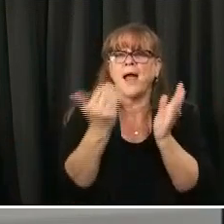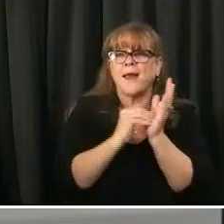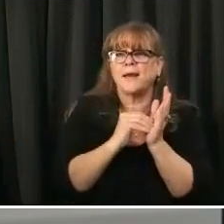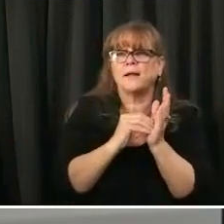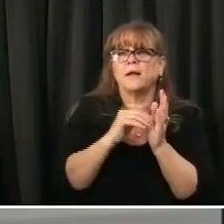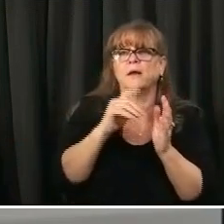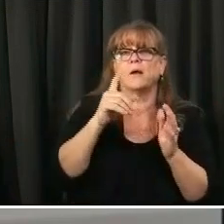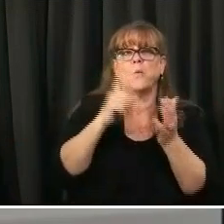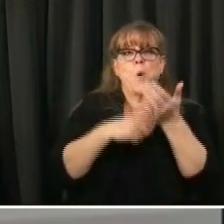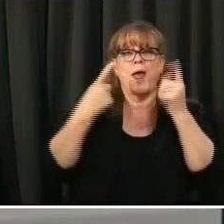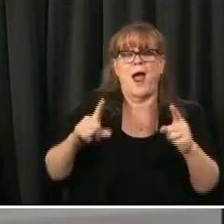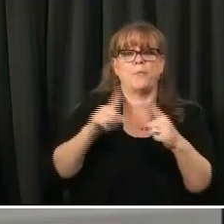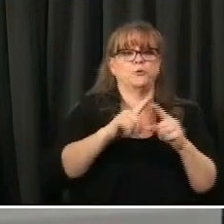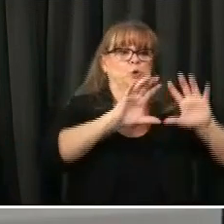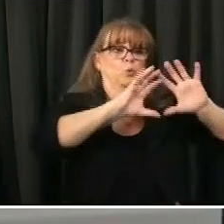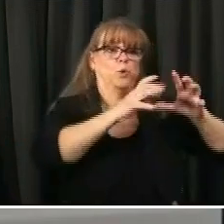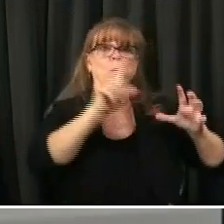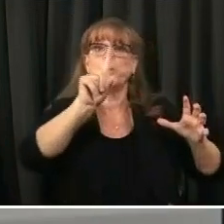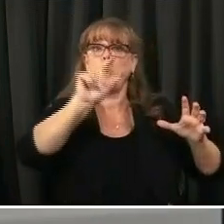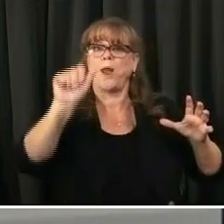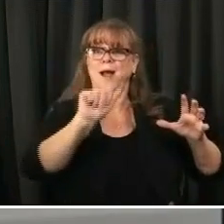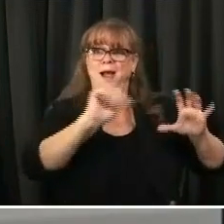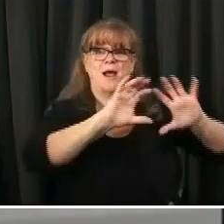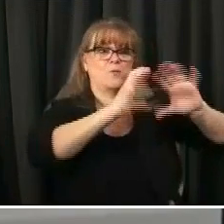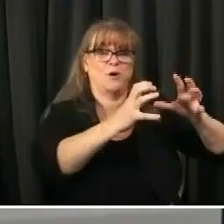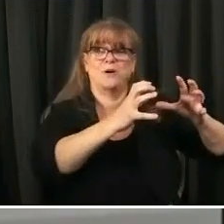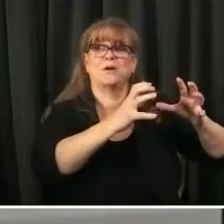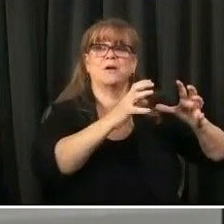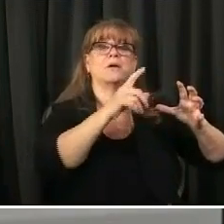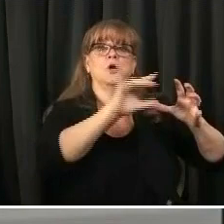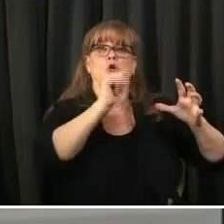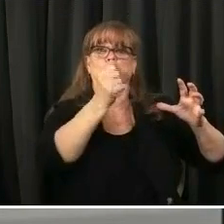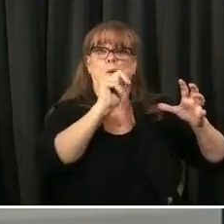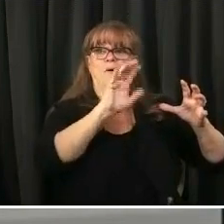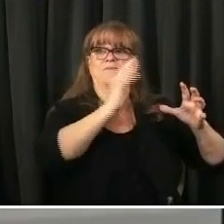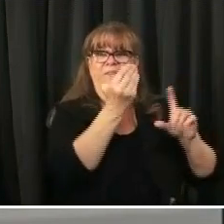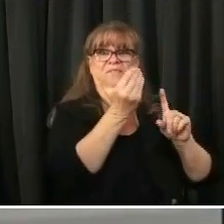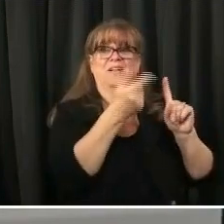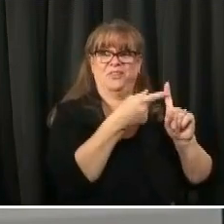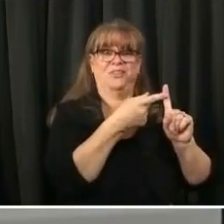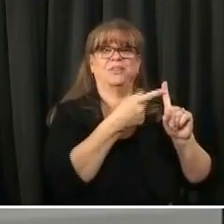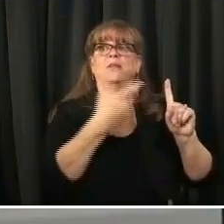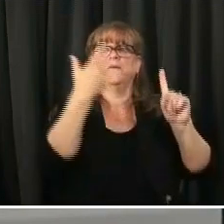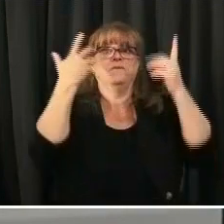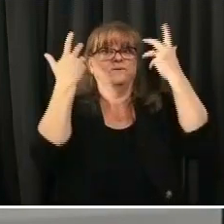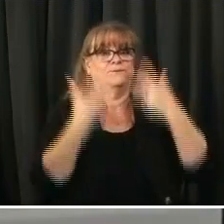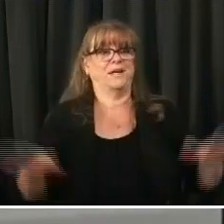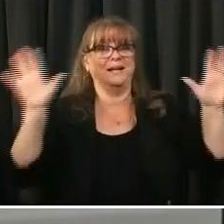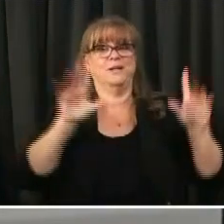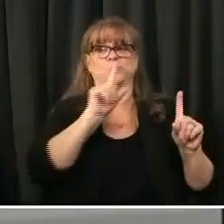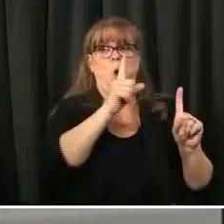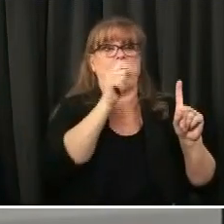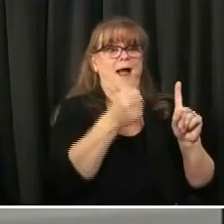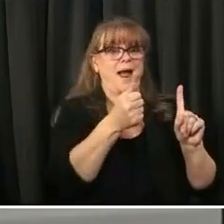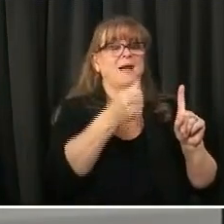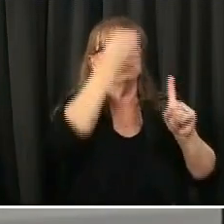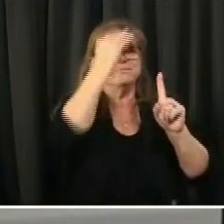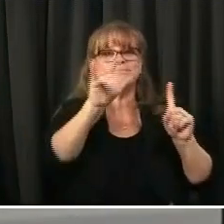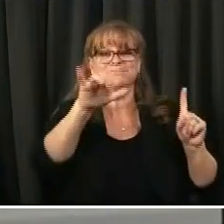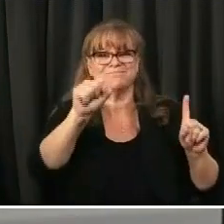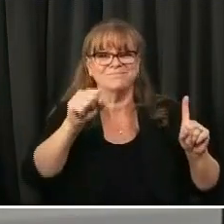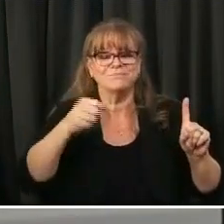January 15th as the goal for the state when we would largely be done with 1A. I'm proud to say that we are. Doesn't